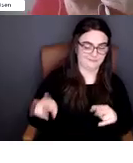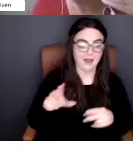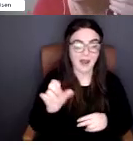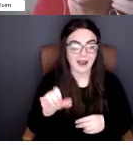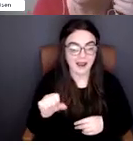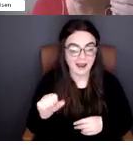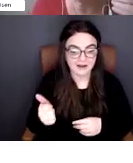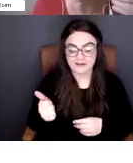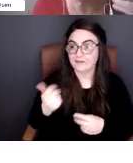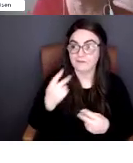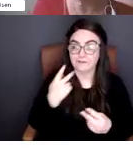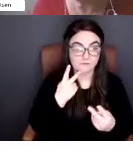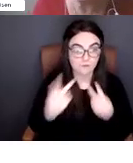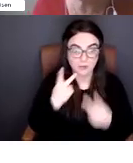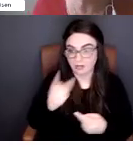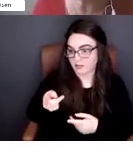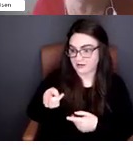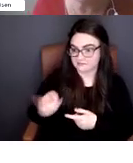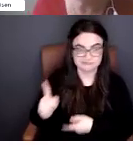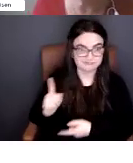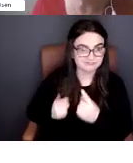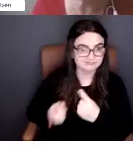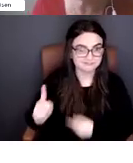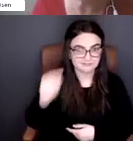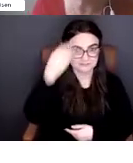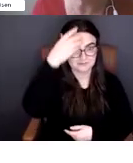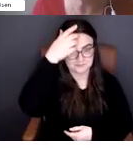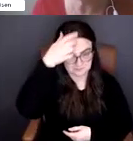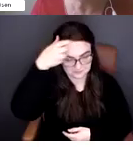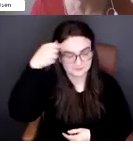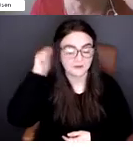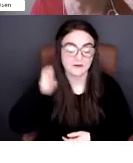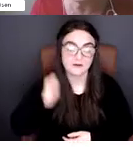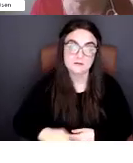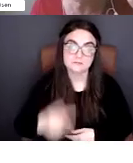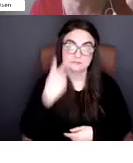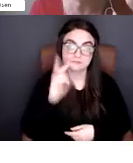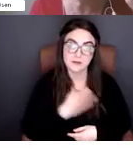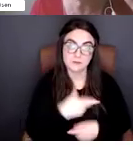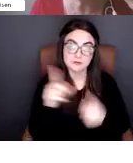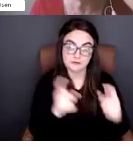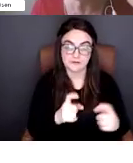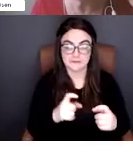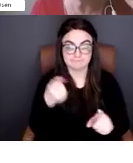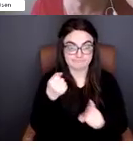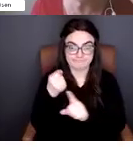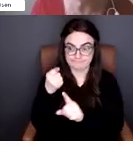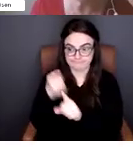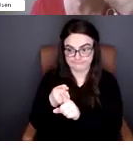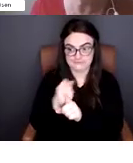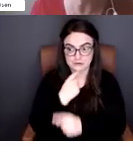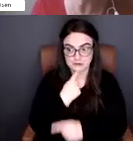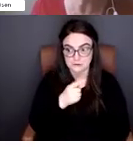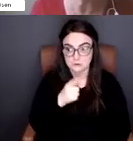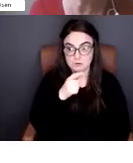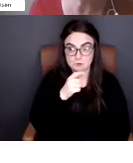And we found within our survey that yes, the effects were serious. The targets of bullying